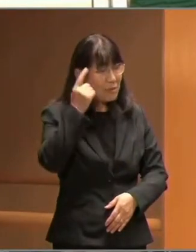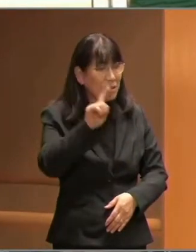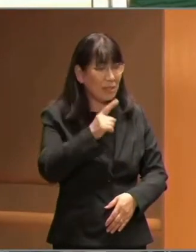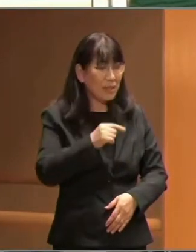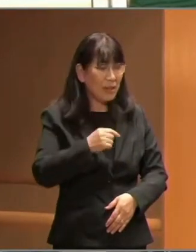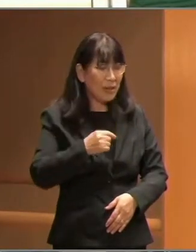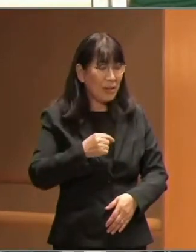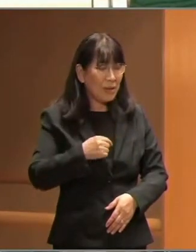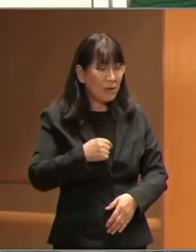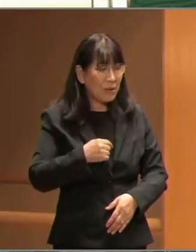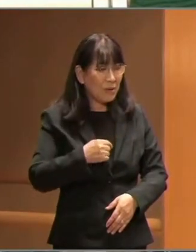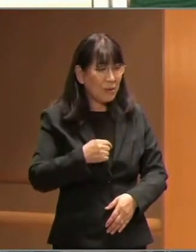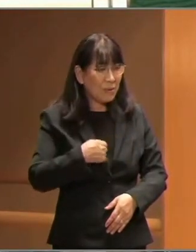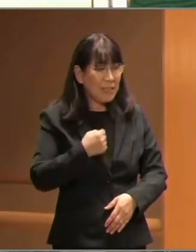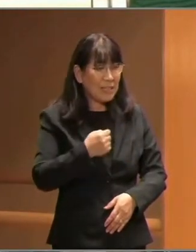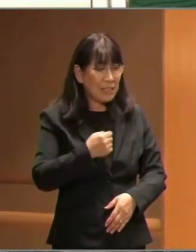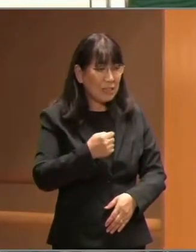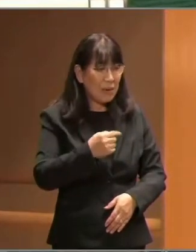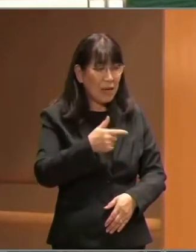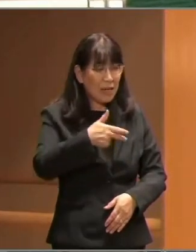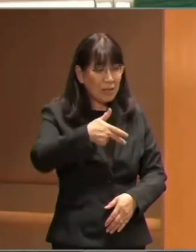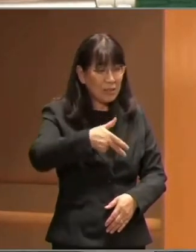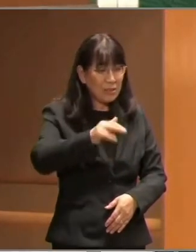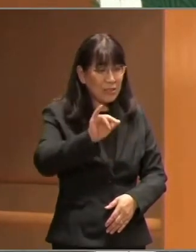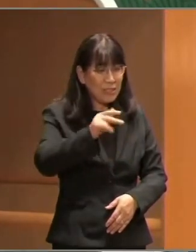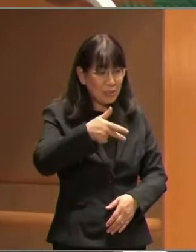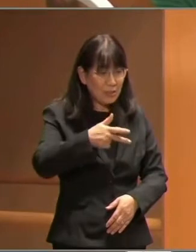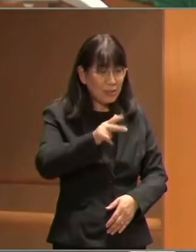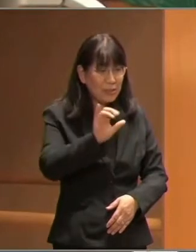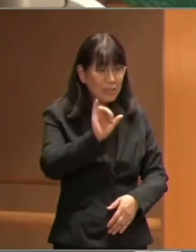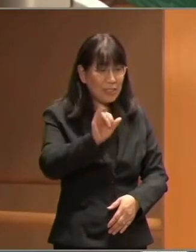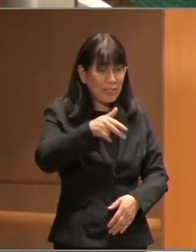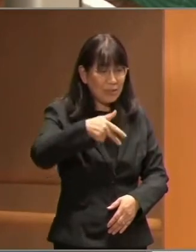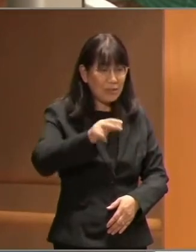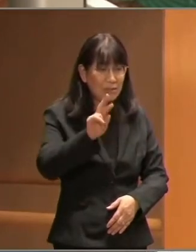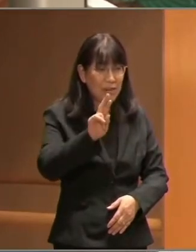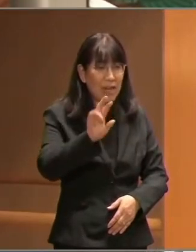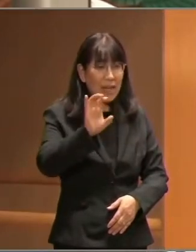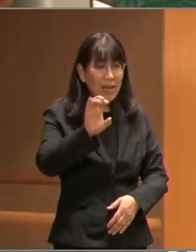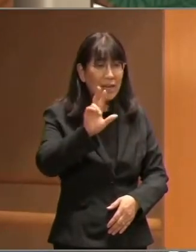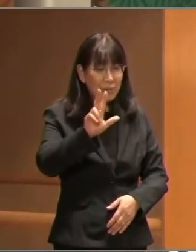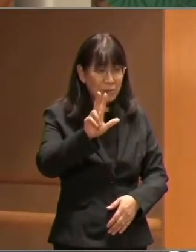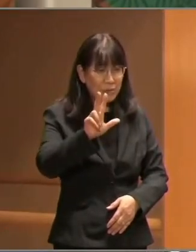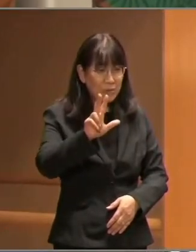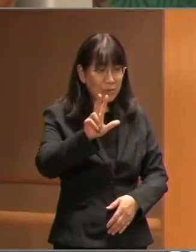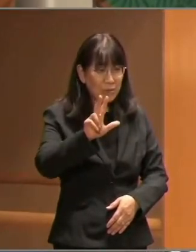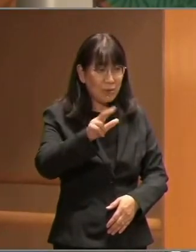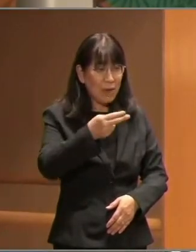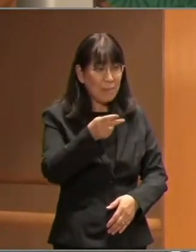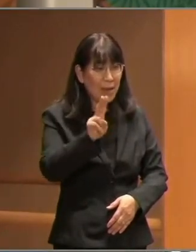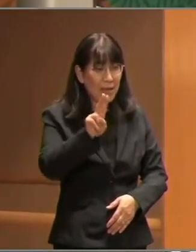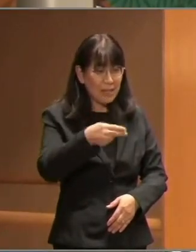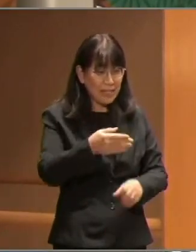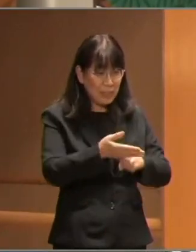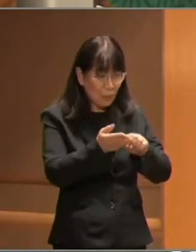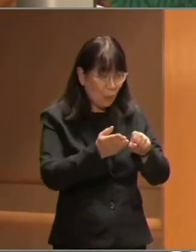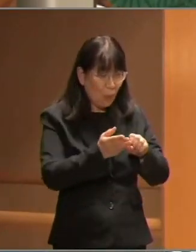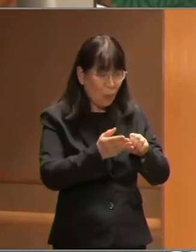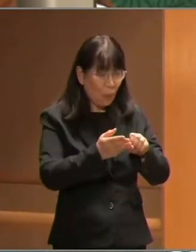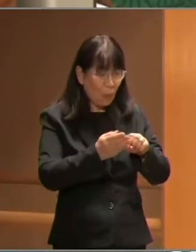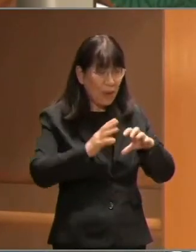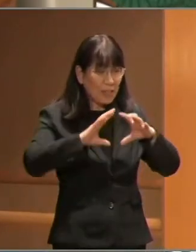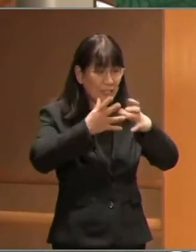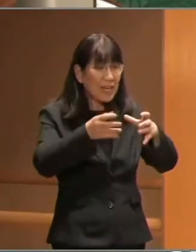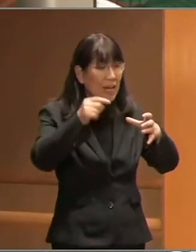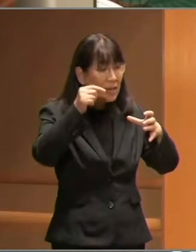For example, I had a chance to visit Switzerland, Israel, and Bali in